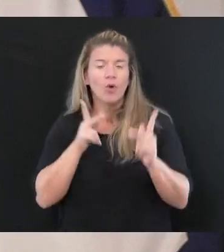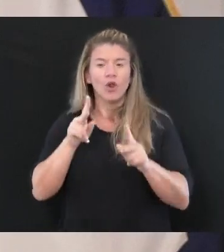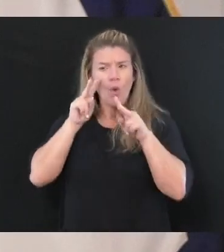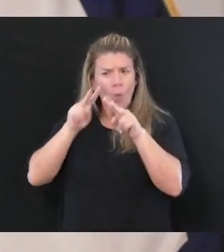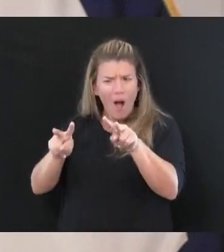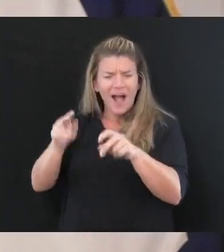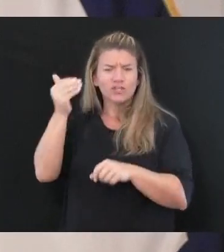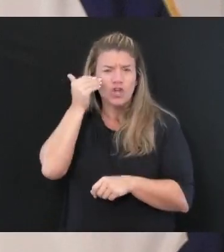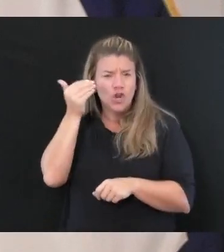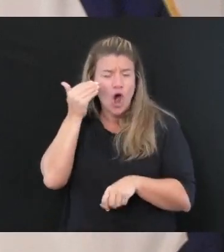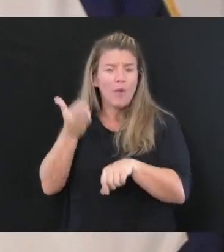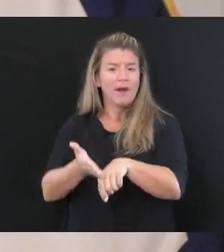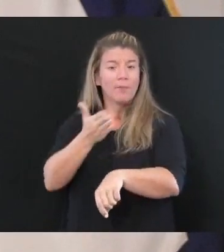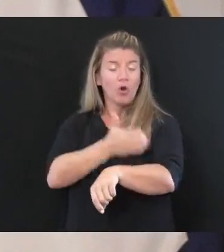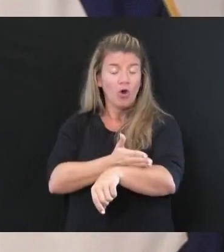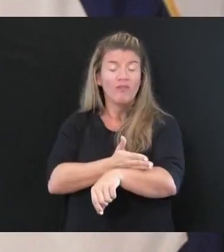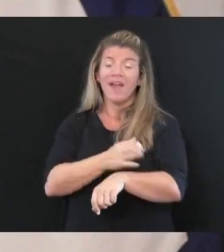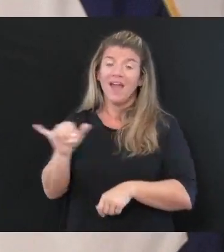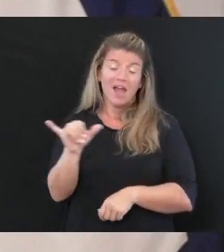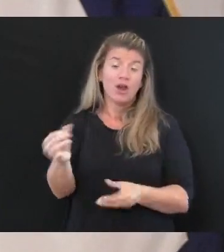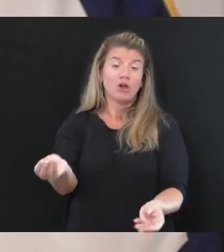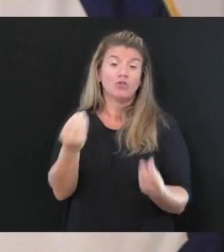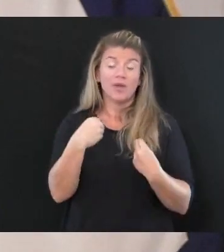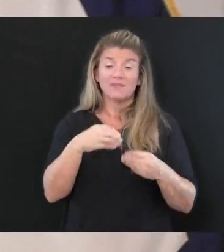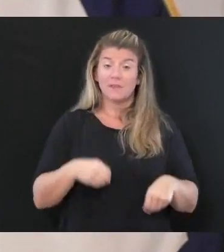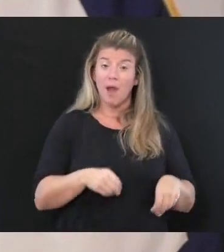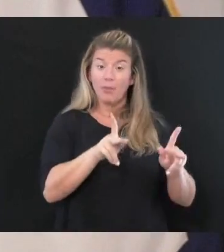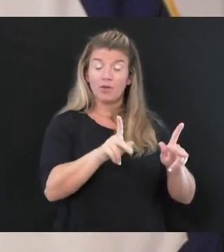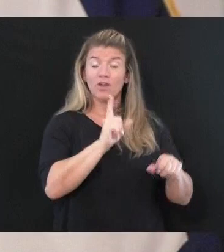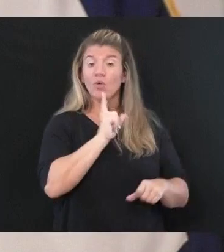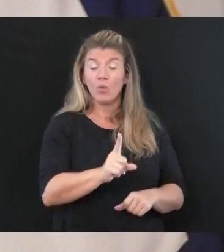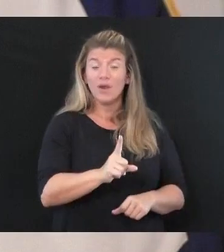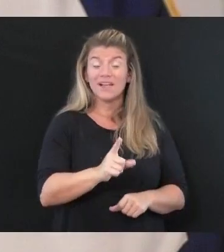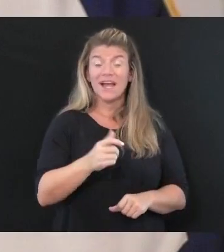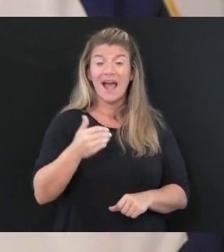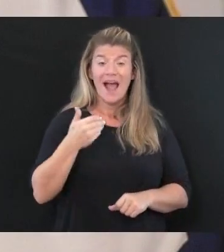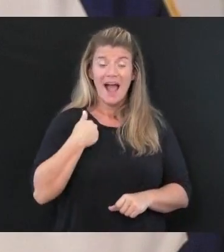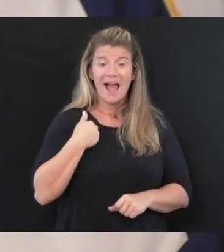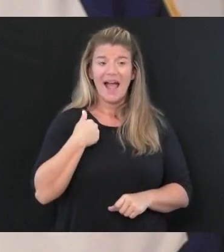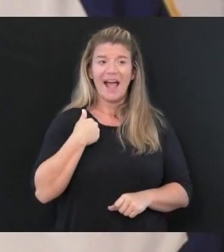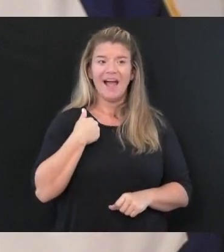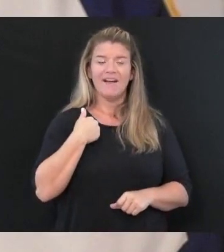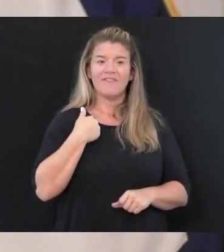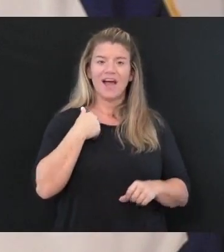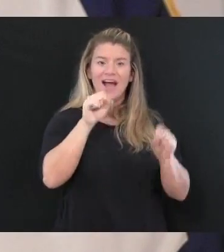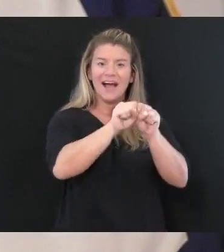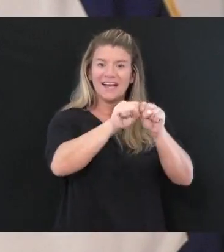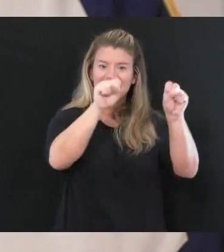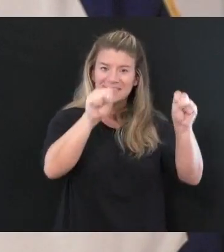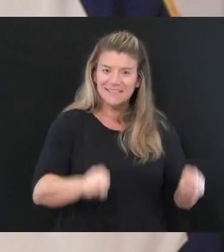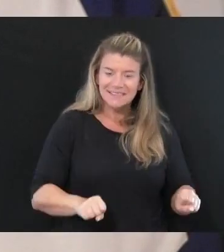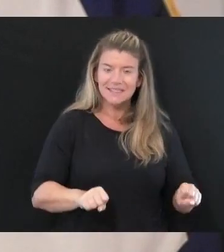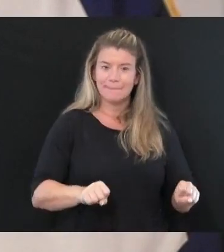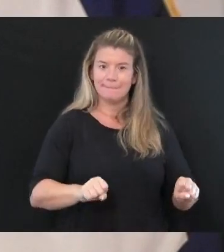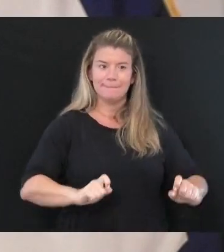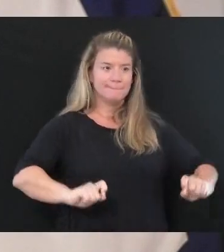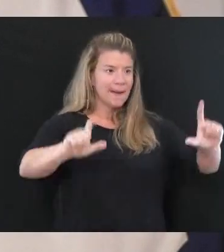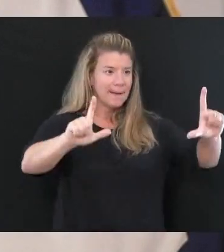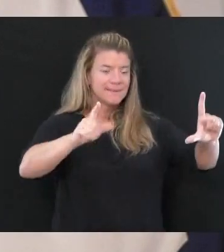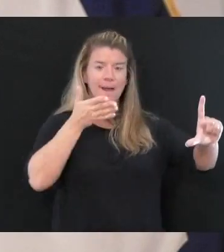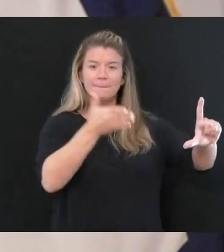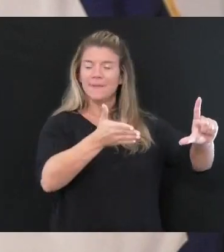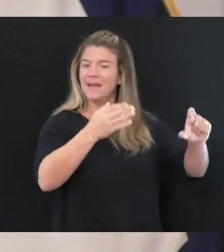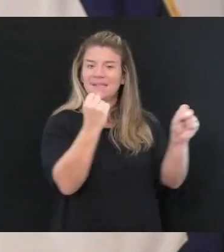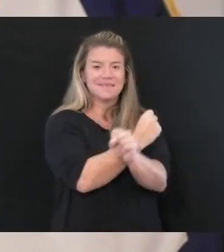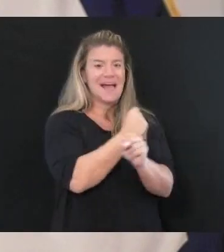only that, it gives us the opportunity to really have a metric, a scientific mathematical